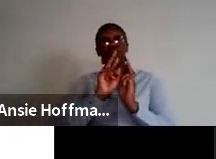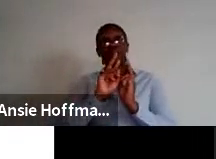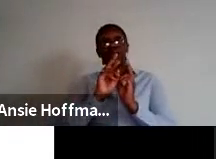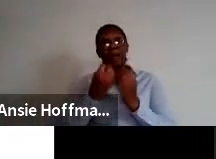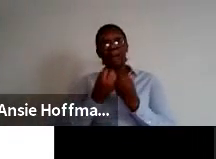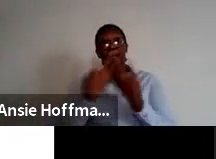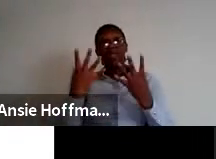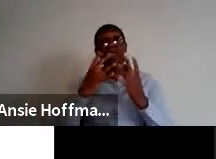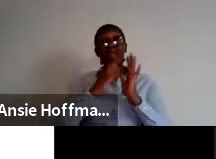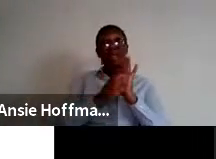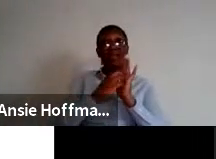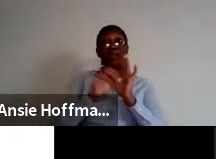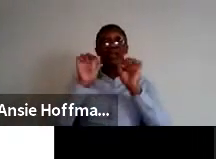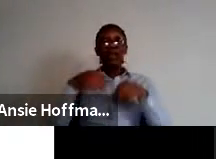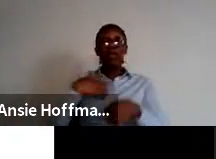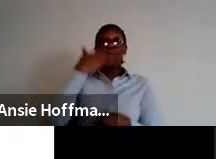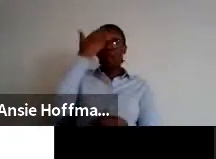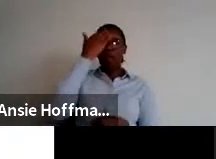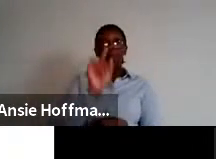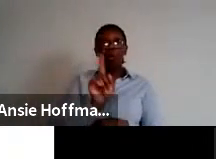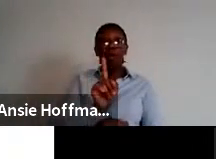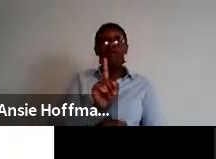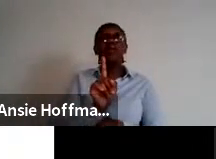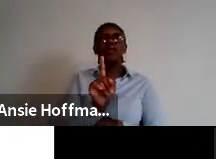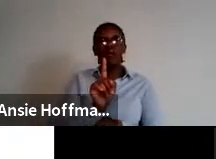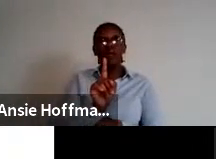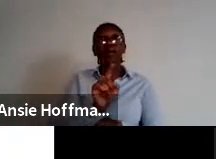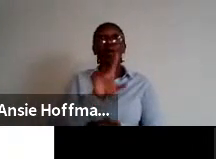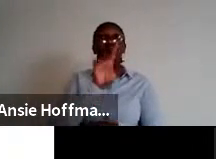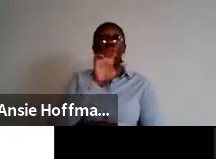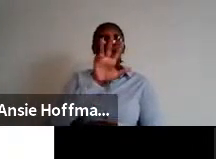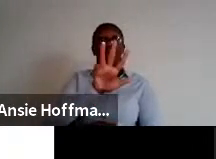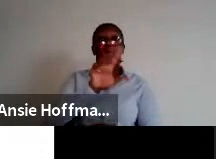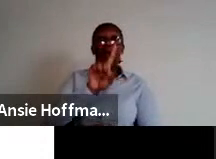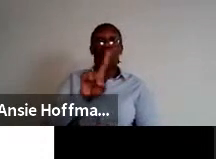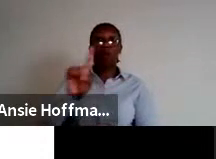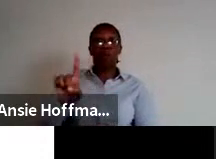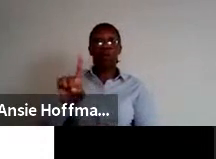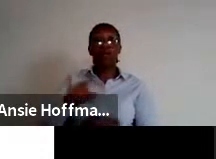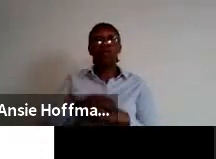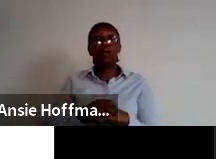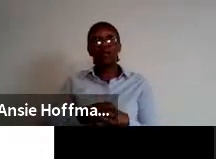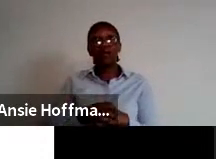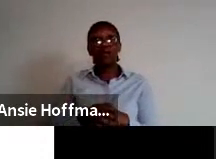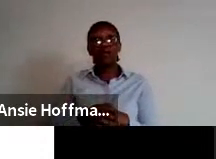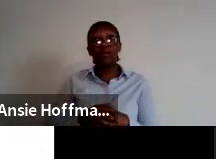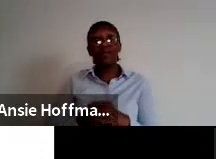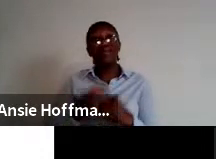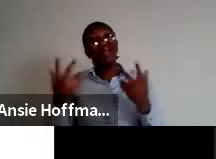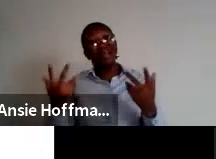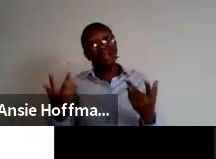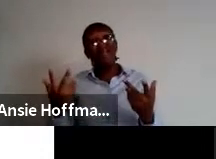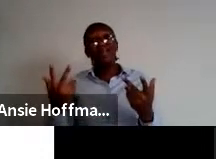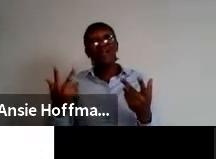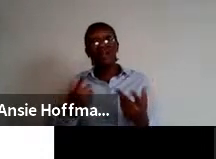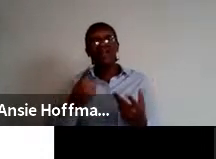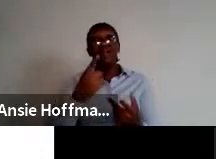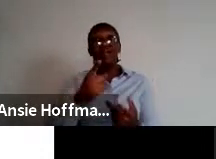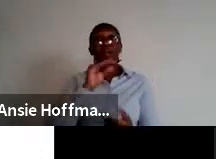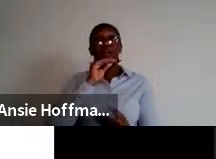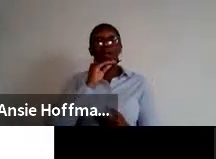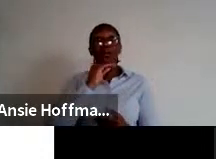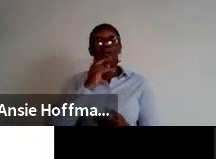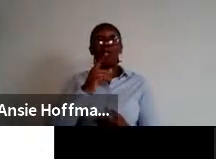blatant one that we know is that one of the 911. That is the act of terrorism